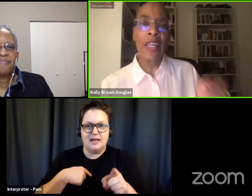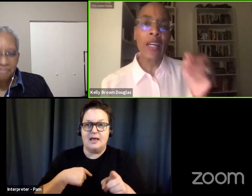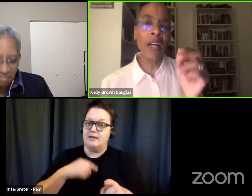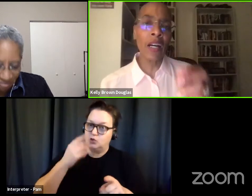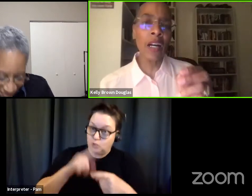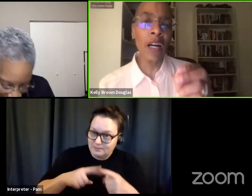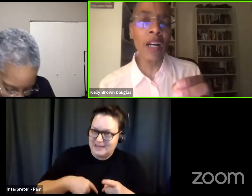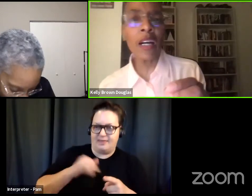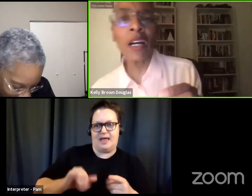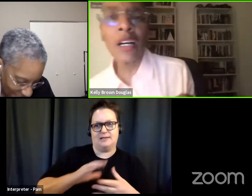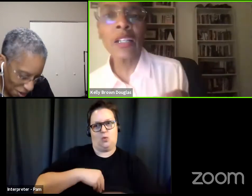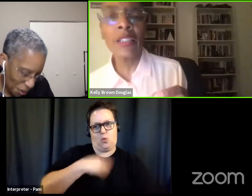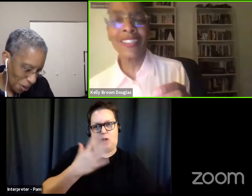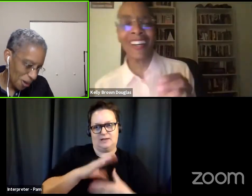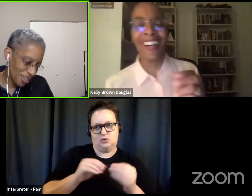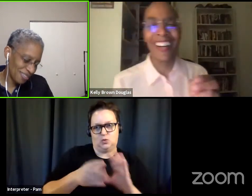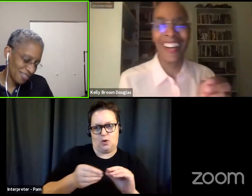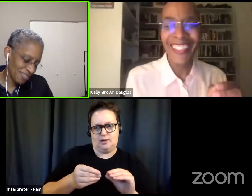racism.